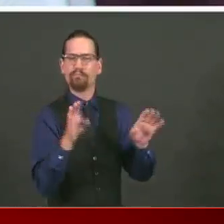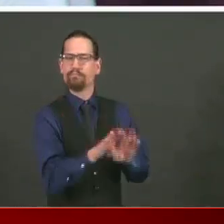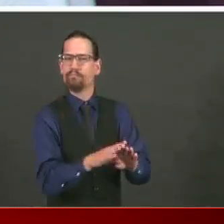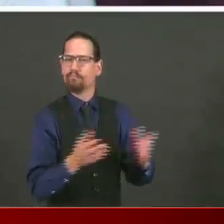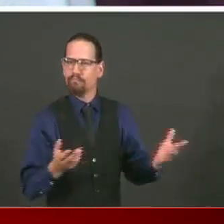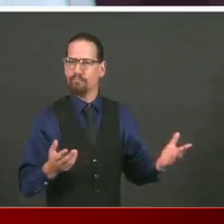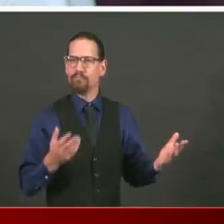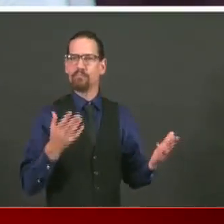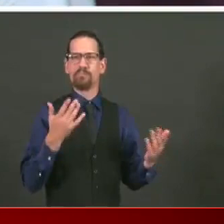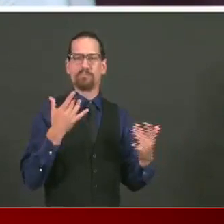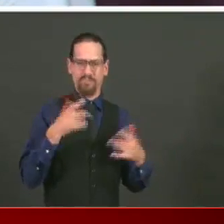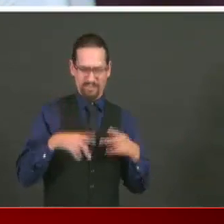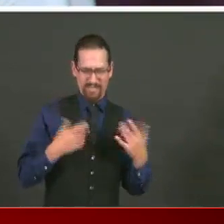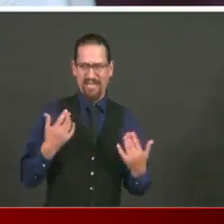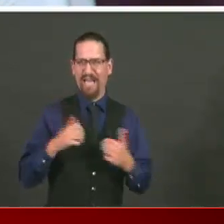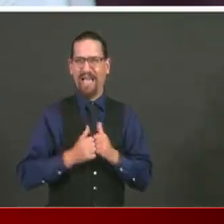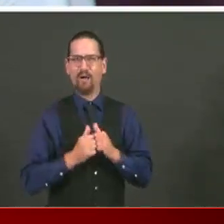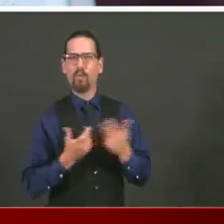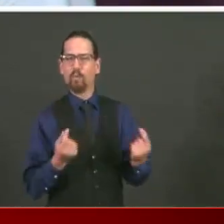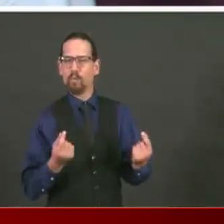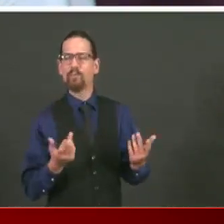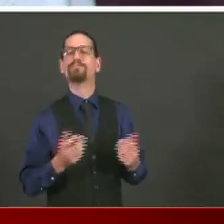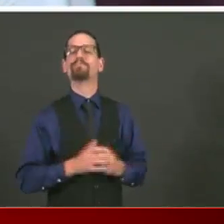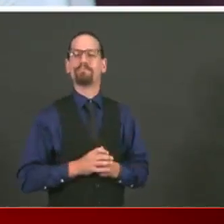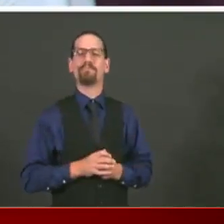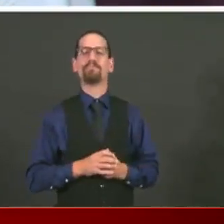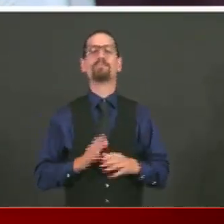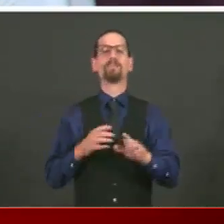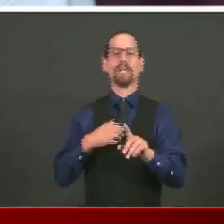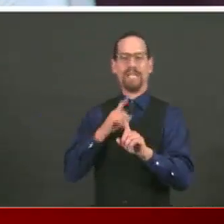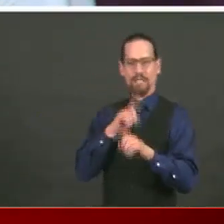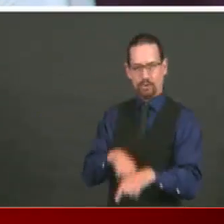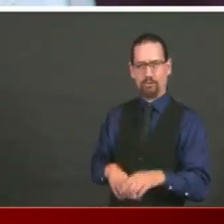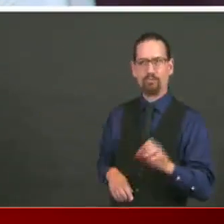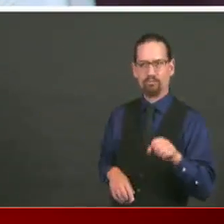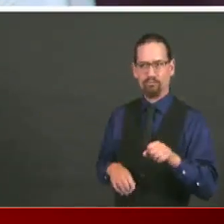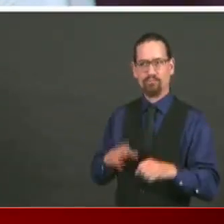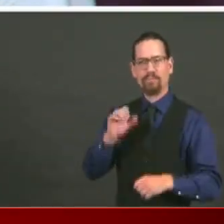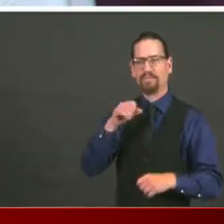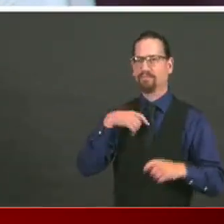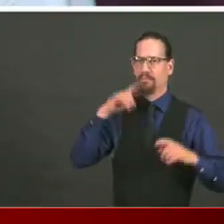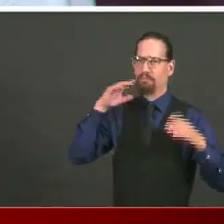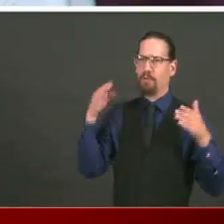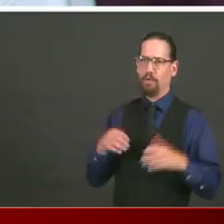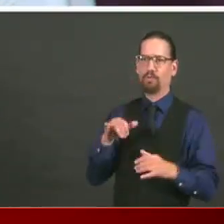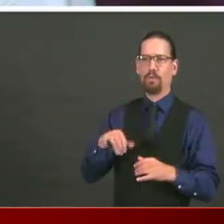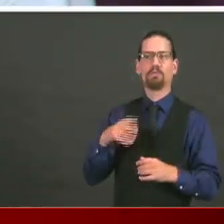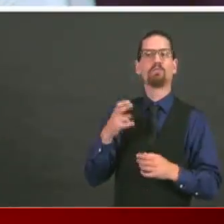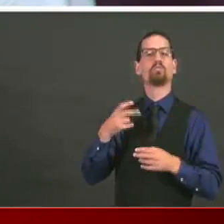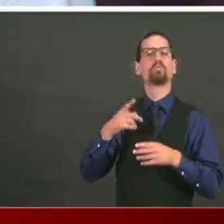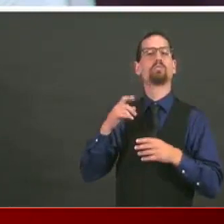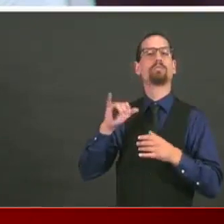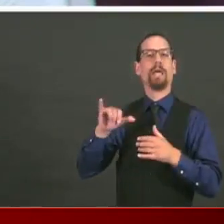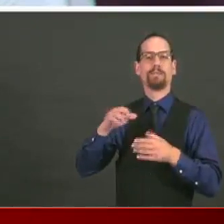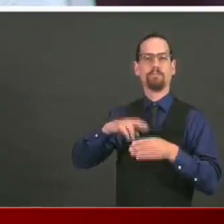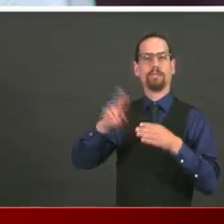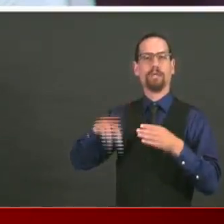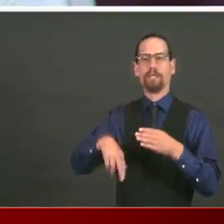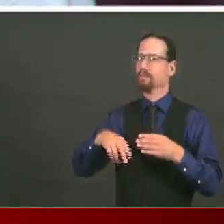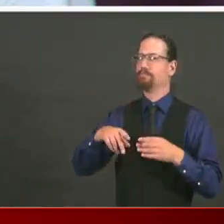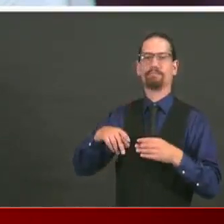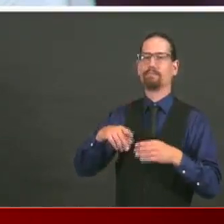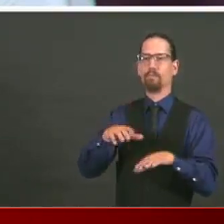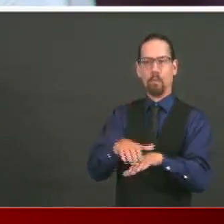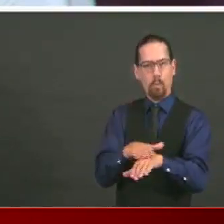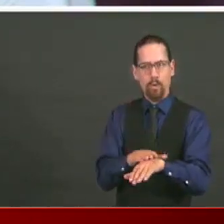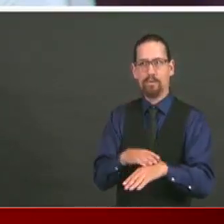or something of the like? We have been laser focused on the lab turnaround time for testing. I can share some of the data that